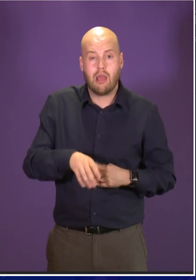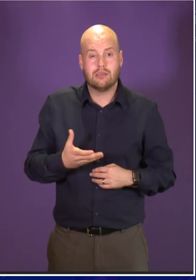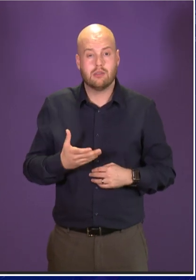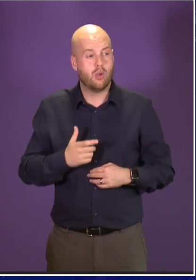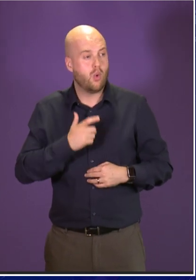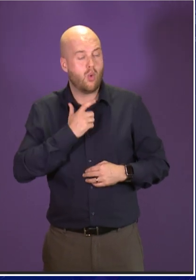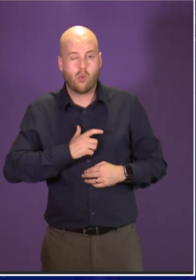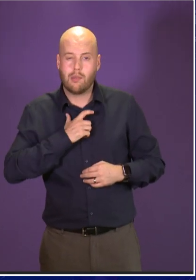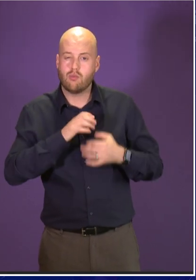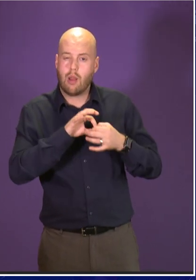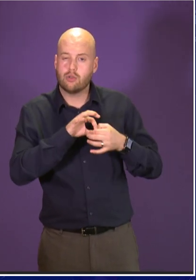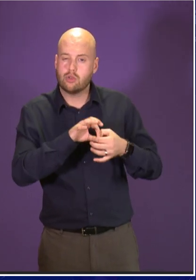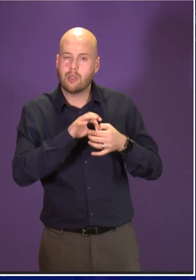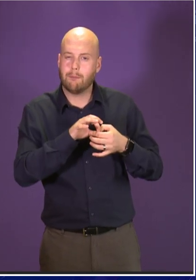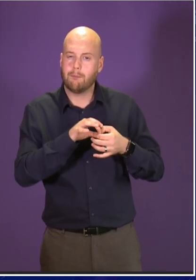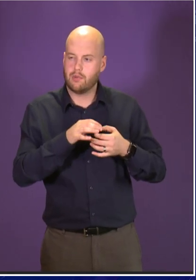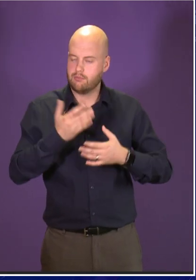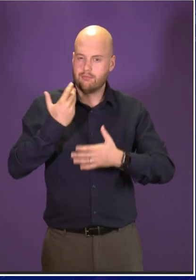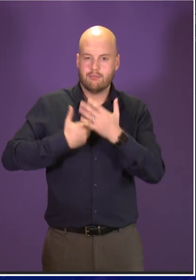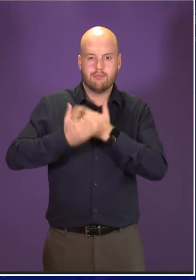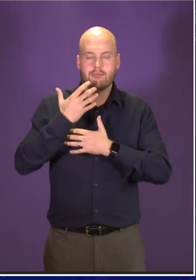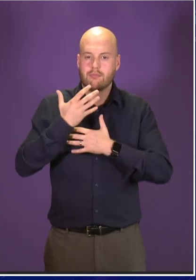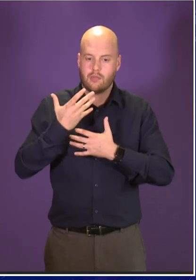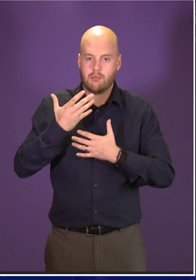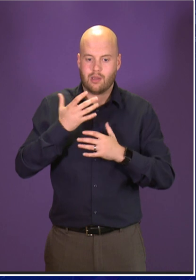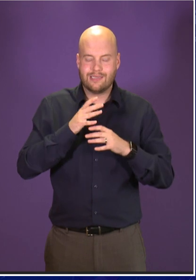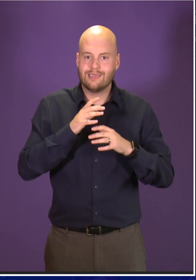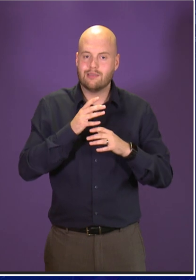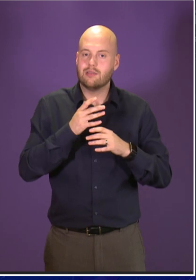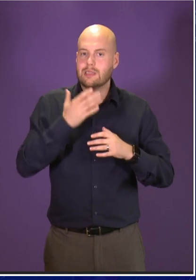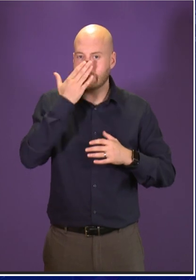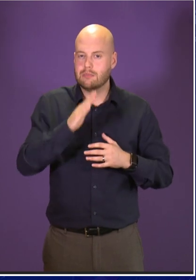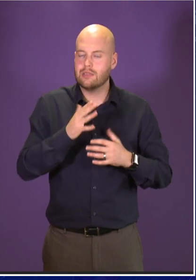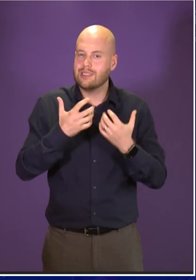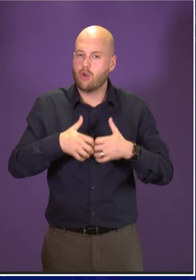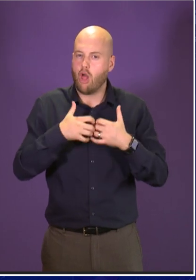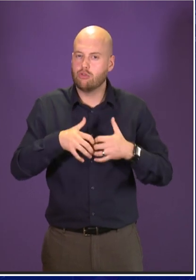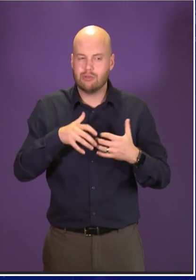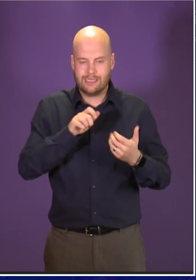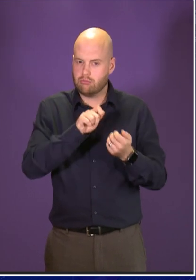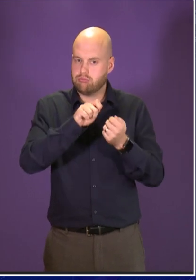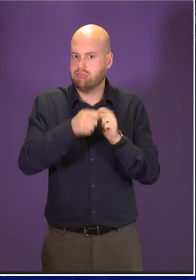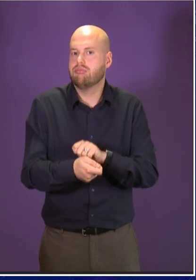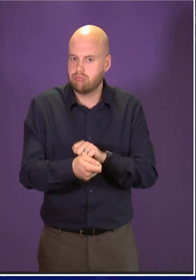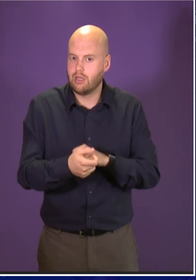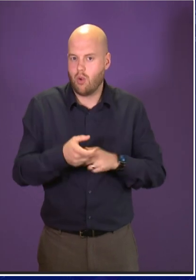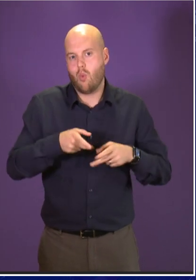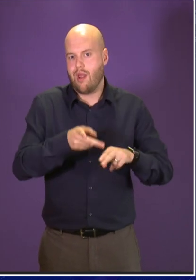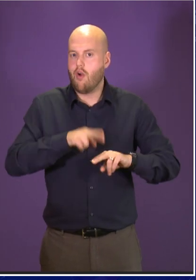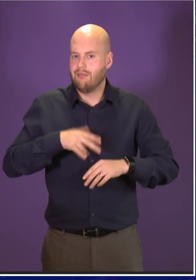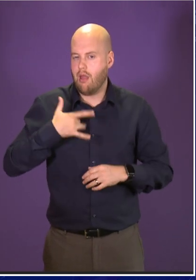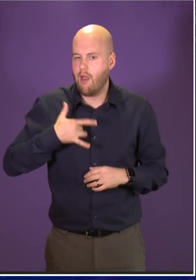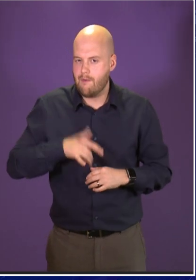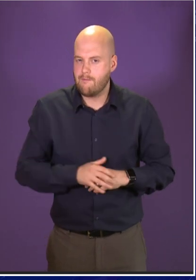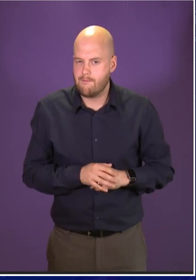relationship to which we were accustomed to, which technology has come to accelerate or modify. We are